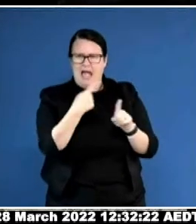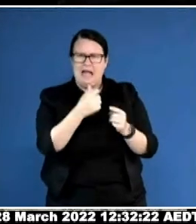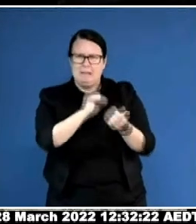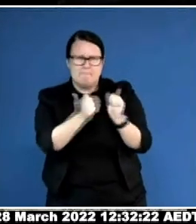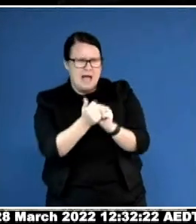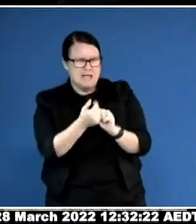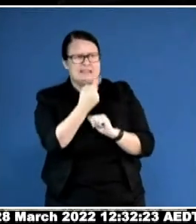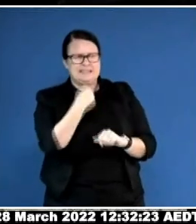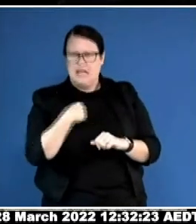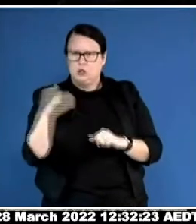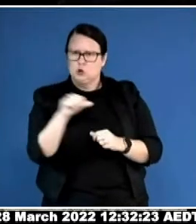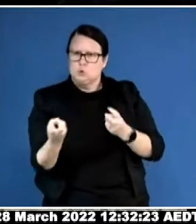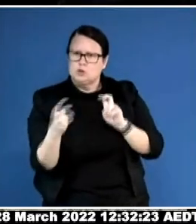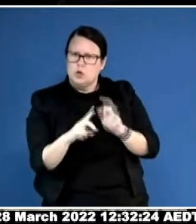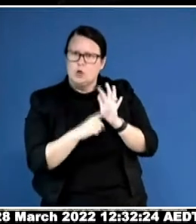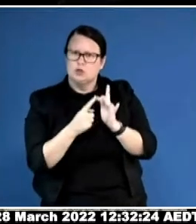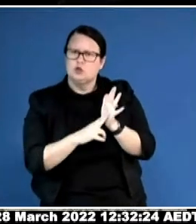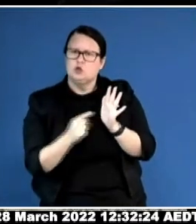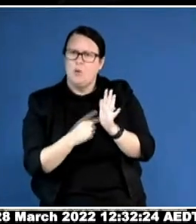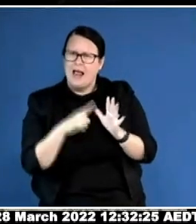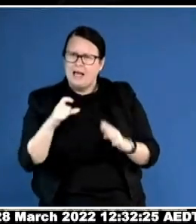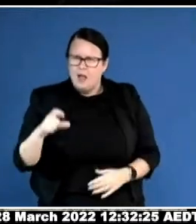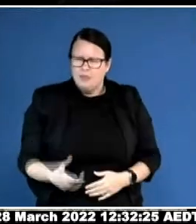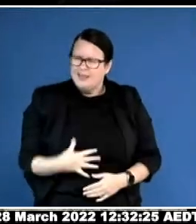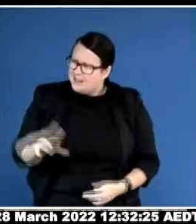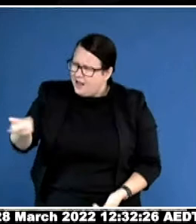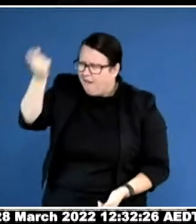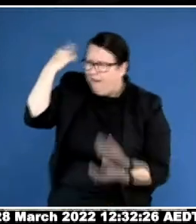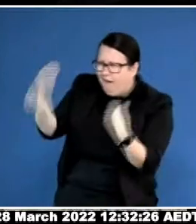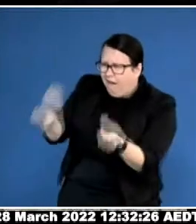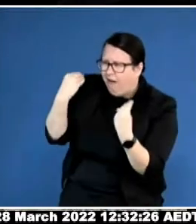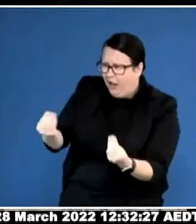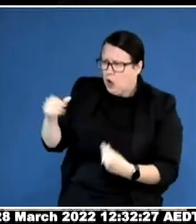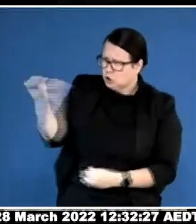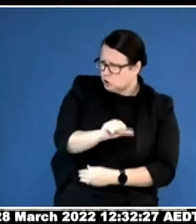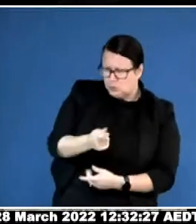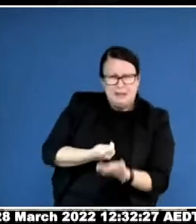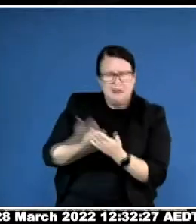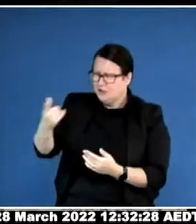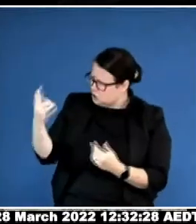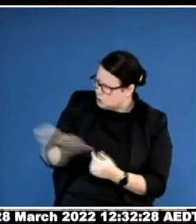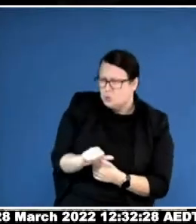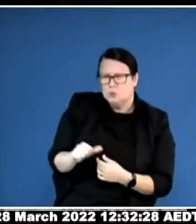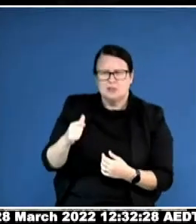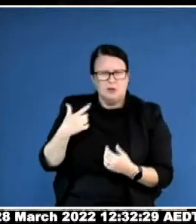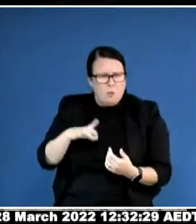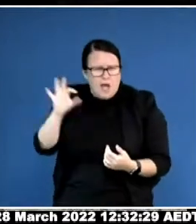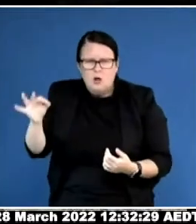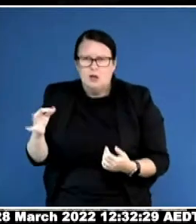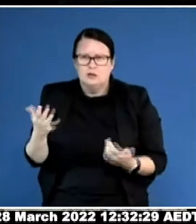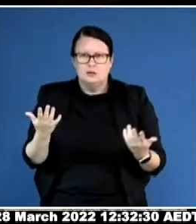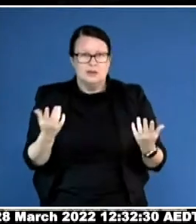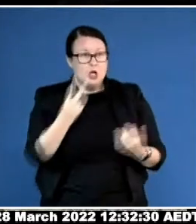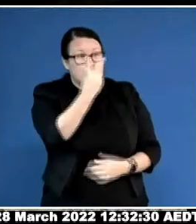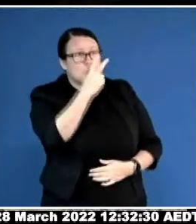back on it saying, well, that just makes sense. Why don't you understand that? You know, two men saying to me, why do I not understand the benefits